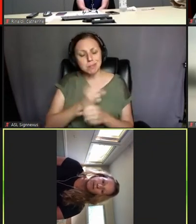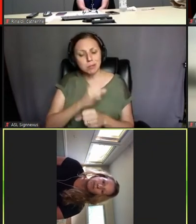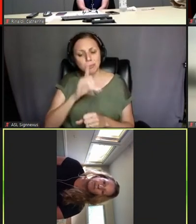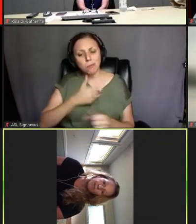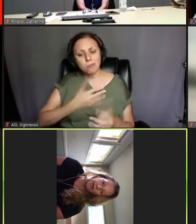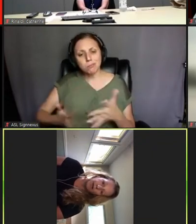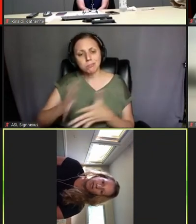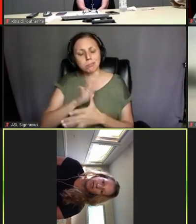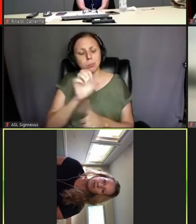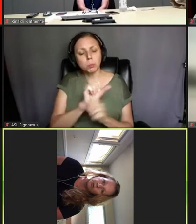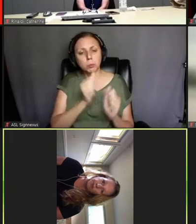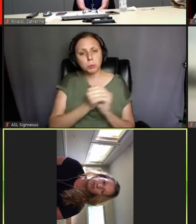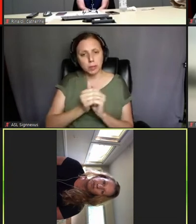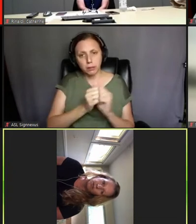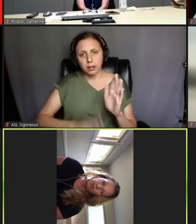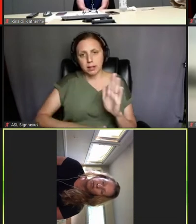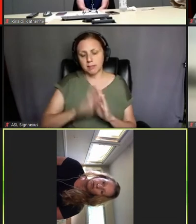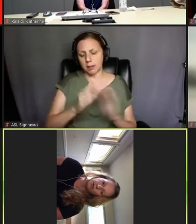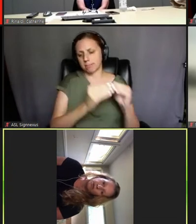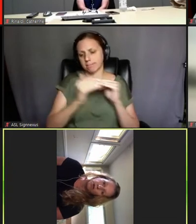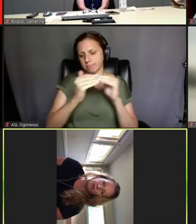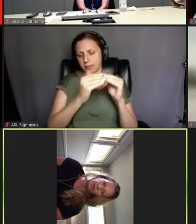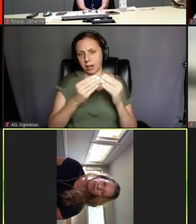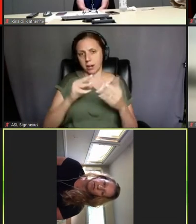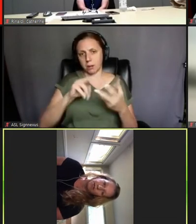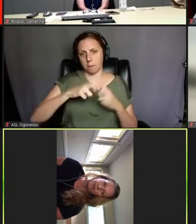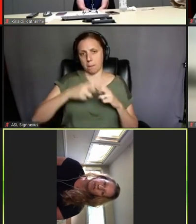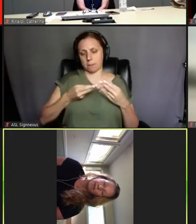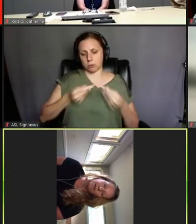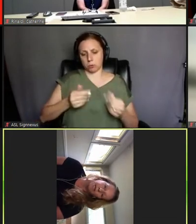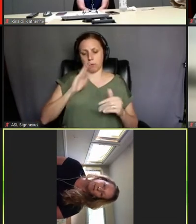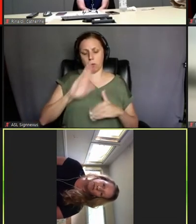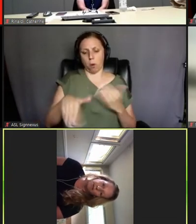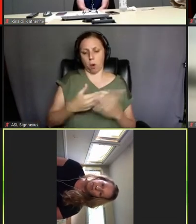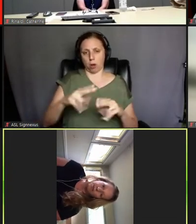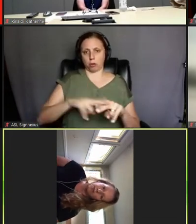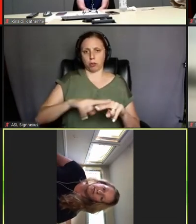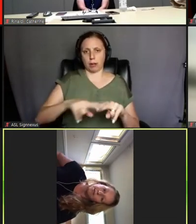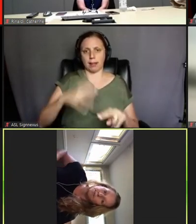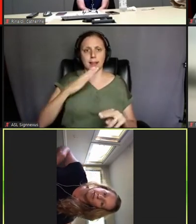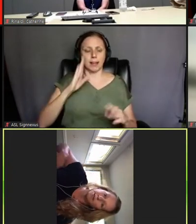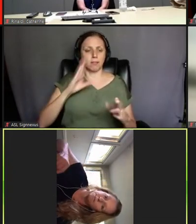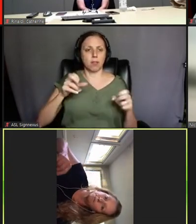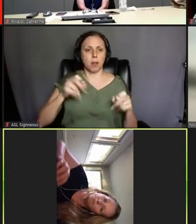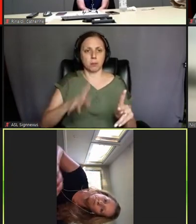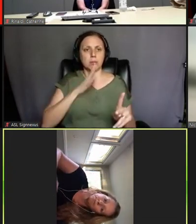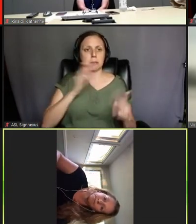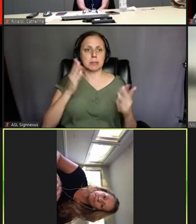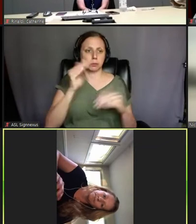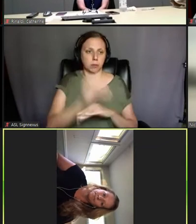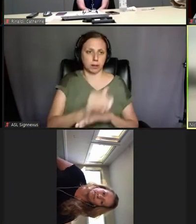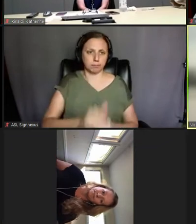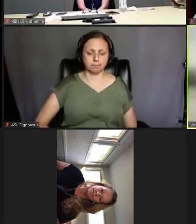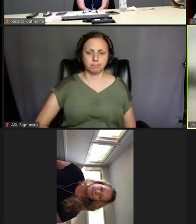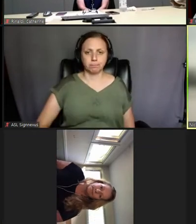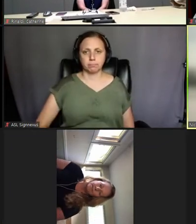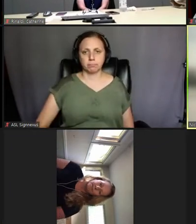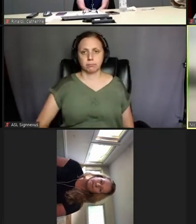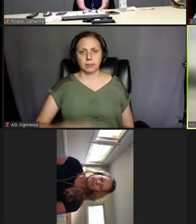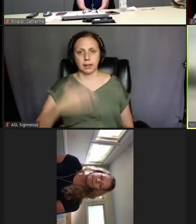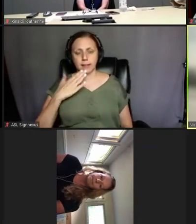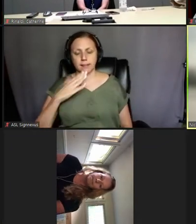and develop a fair and equitable solution across all train lines. Thank you for the opportunity to speak. Thank you,